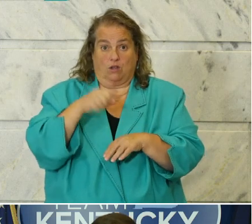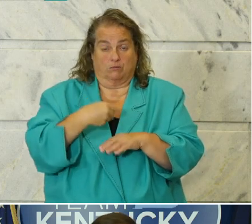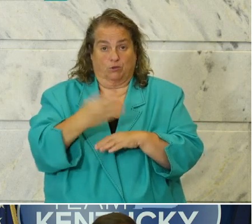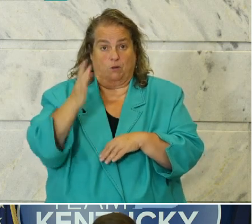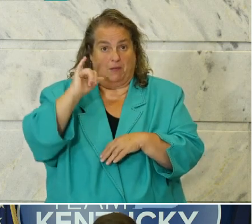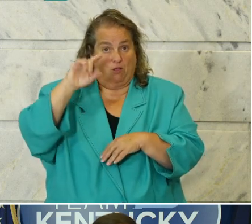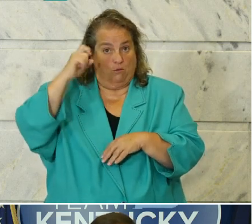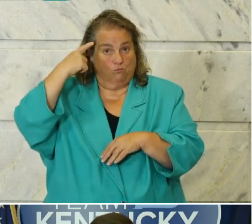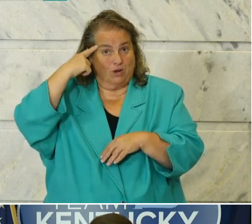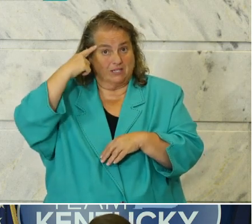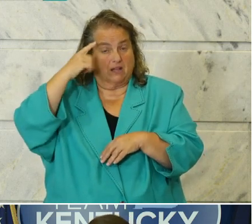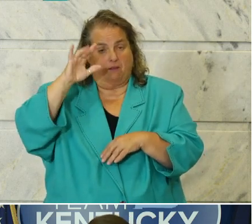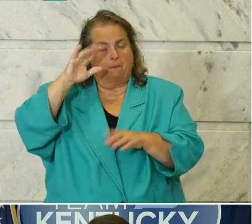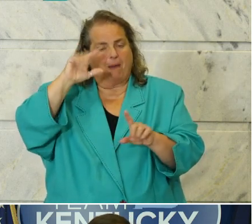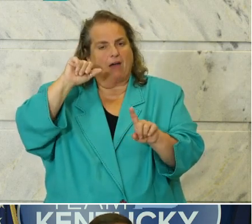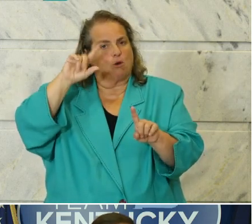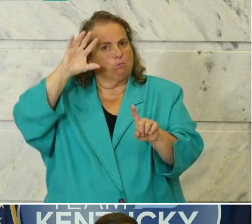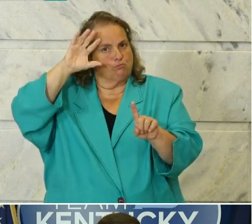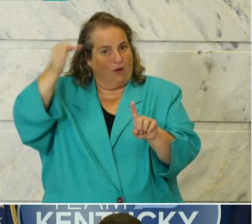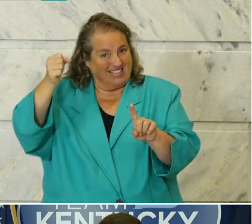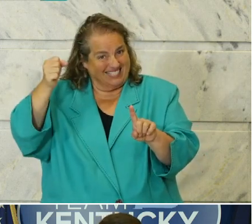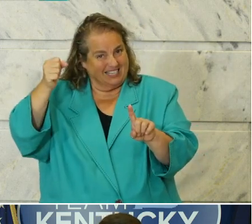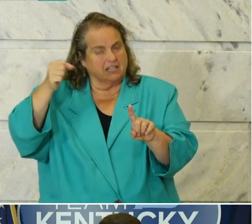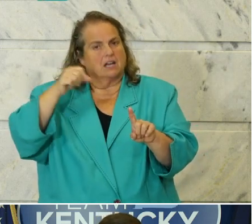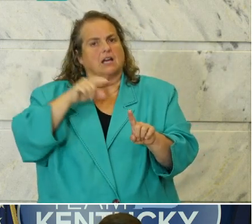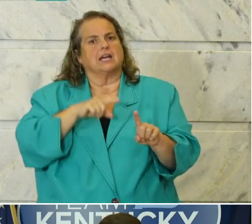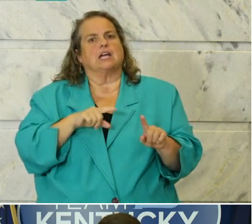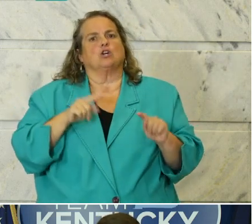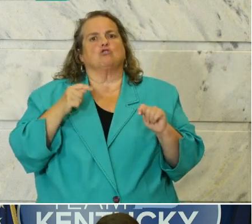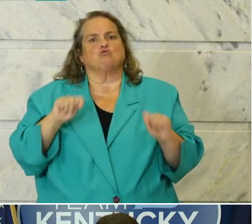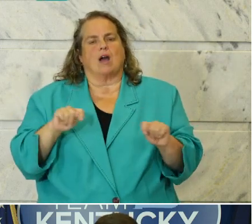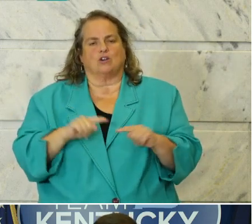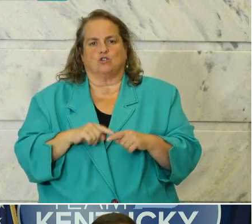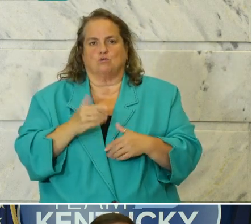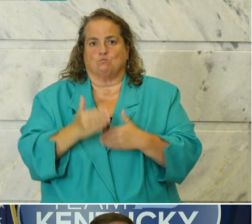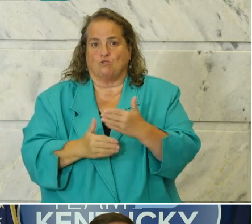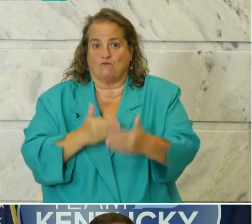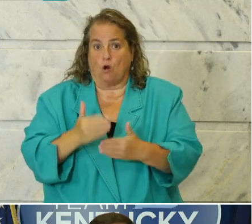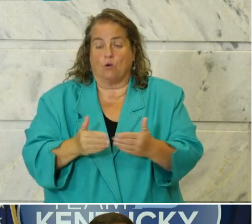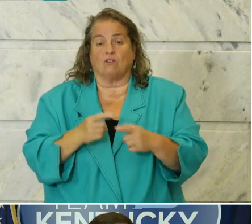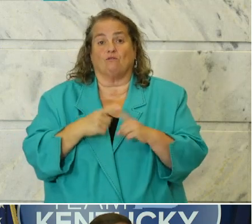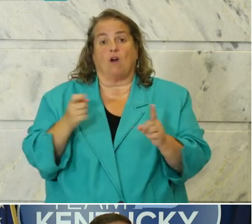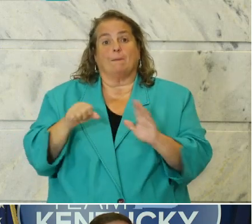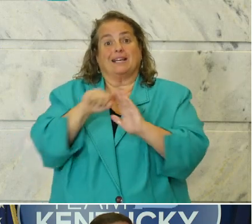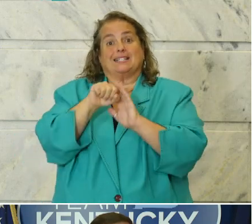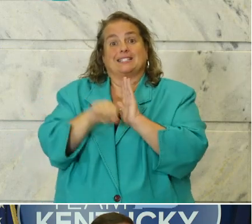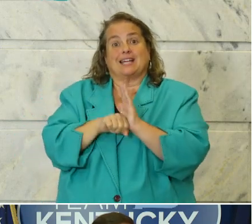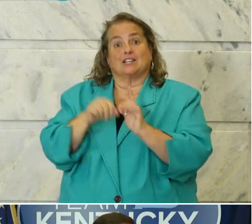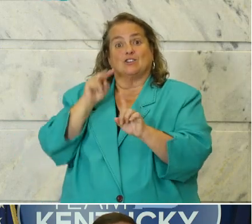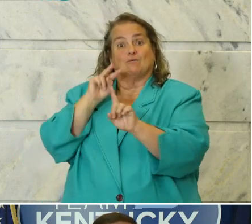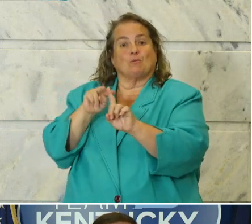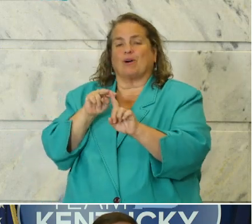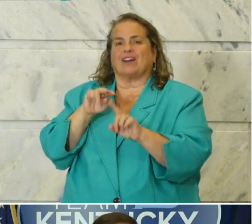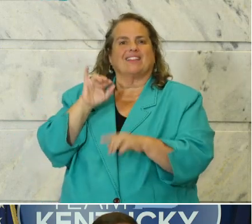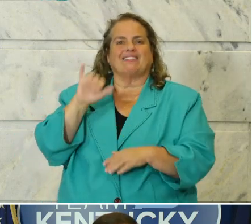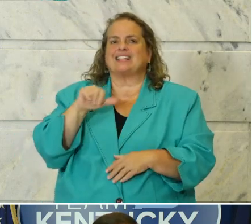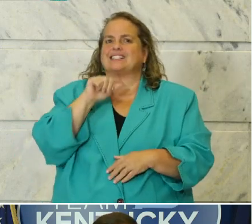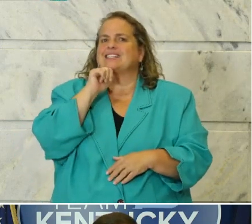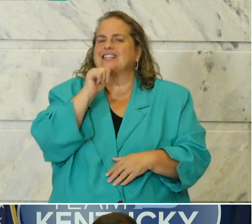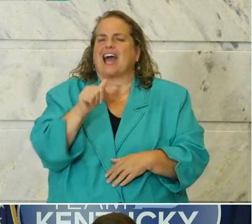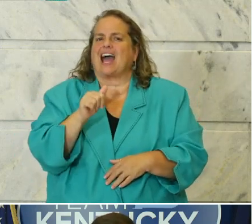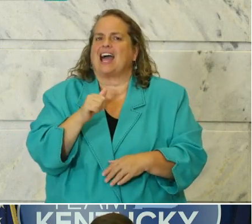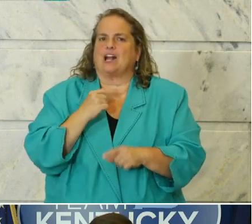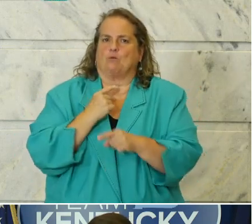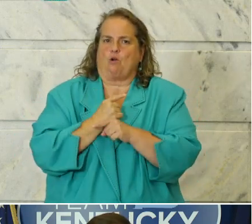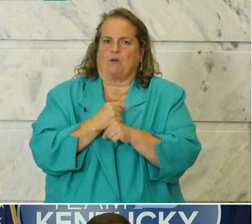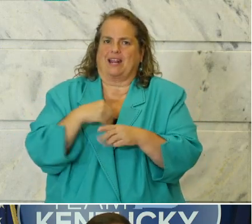I believe, was an attempt at moving forward. I will say from a state standpoint, it's not workable in its current form,